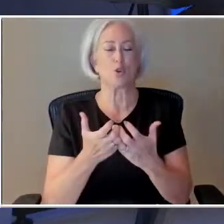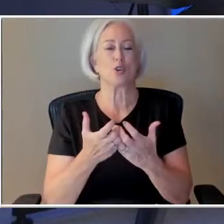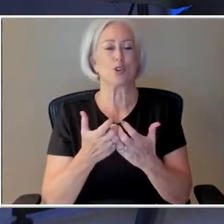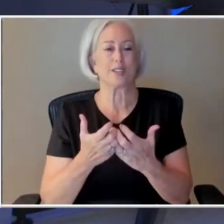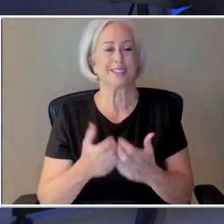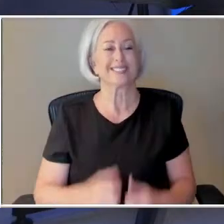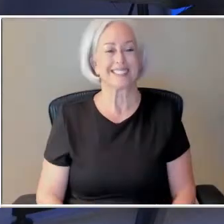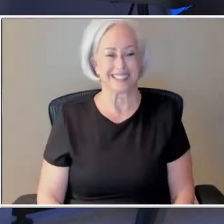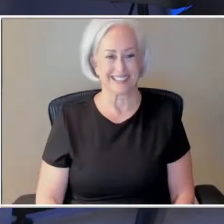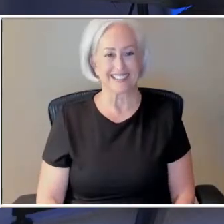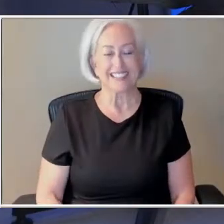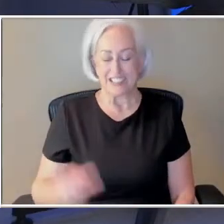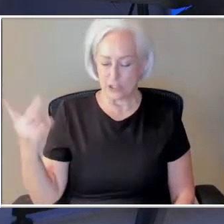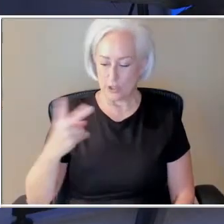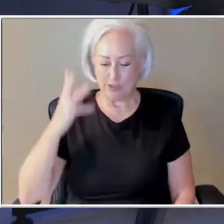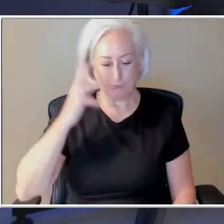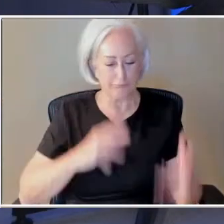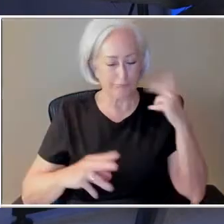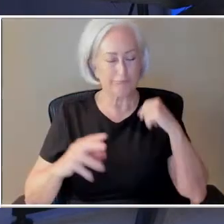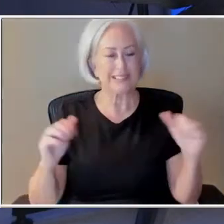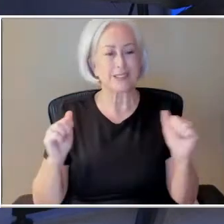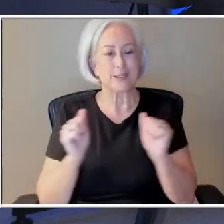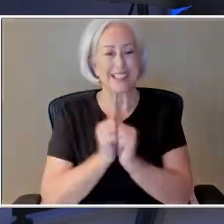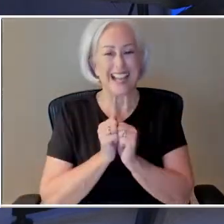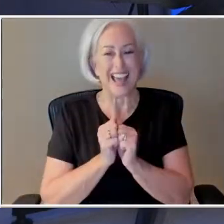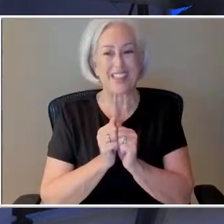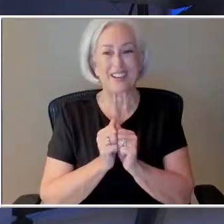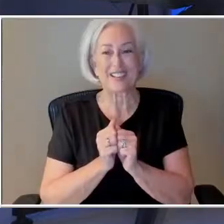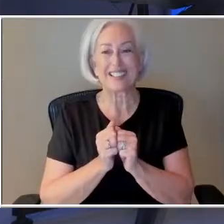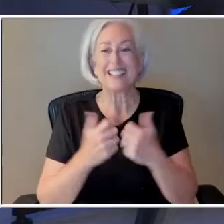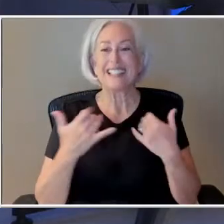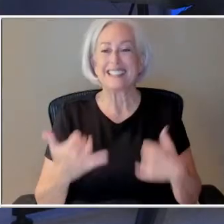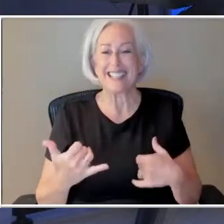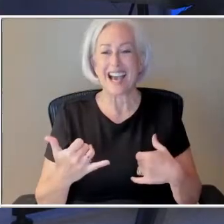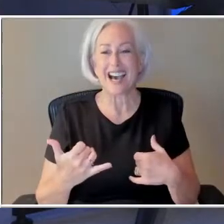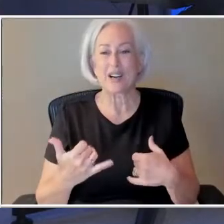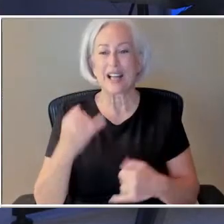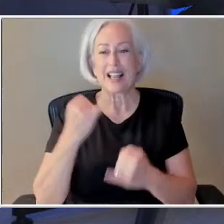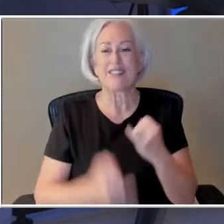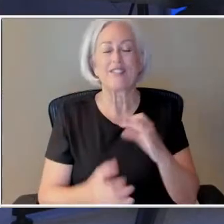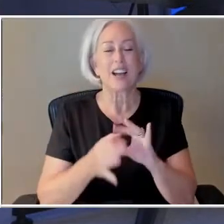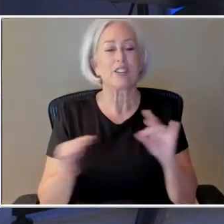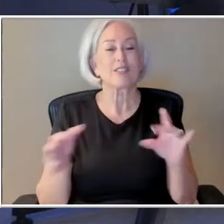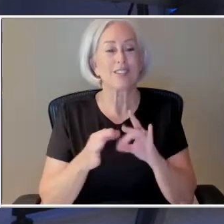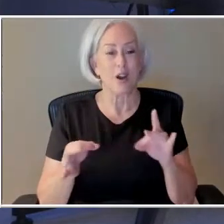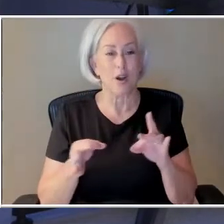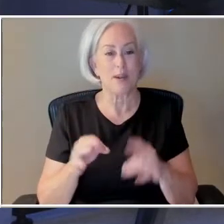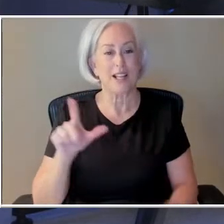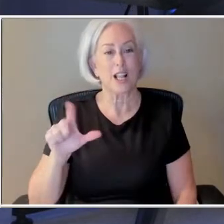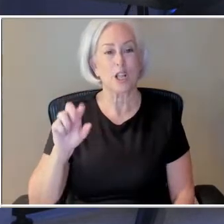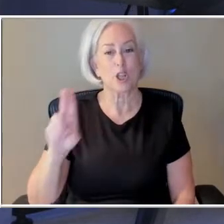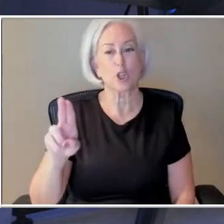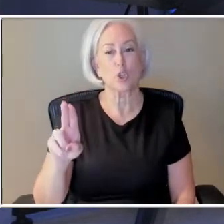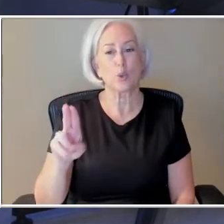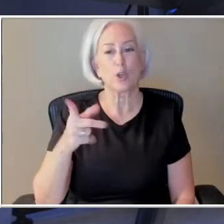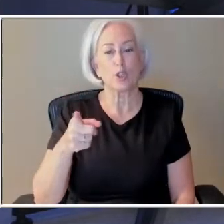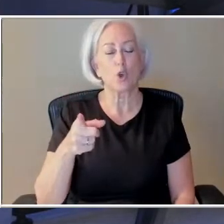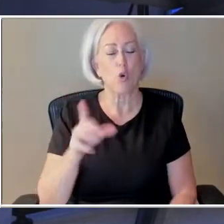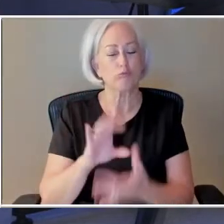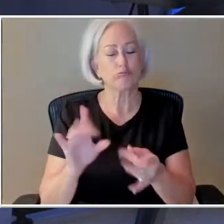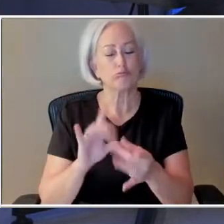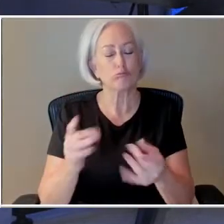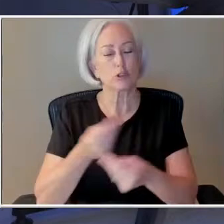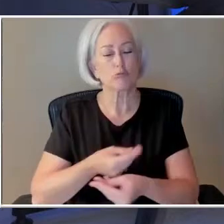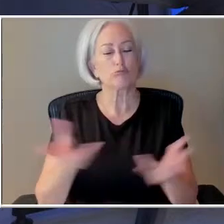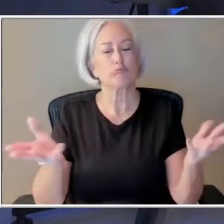been through it together. It's time for today's takeaways, and I want to start with Lou. What would be your message to our viewers, to